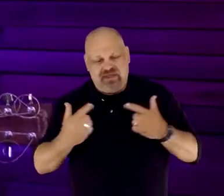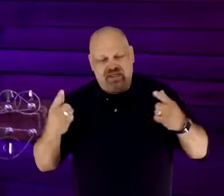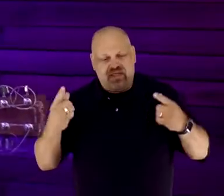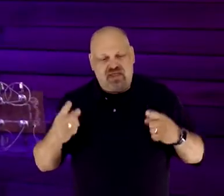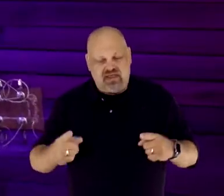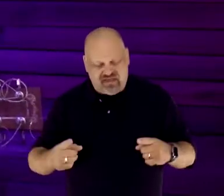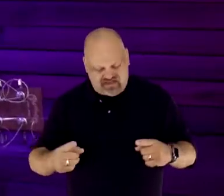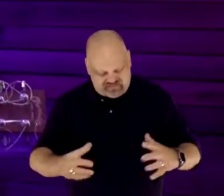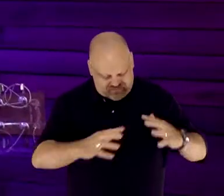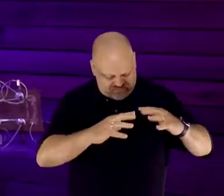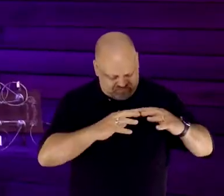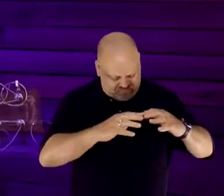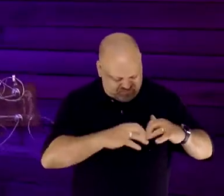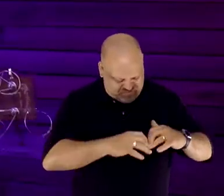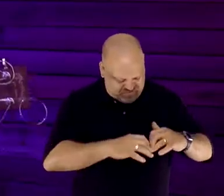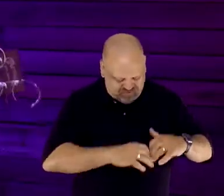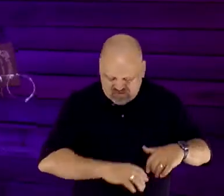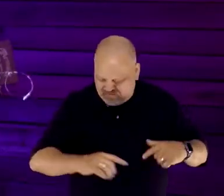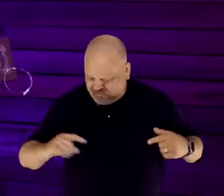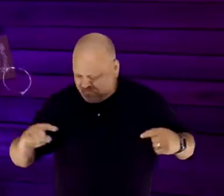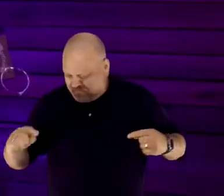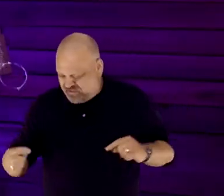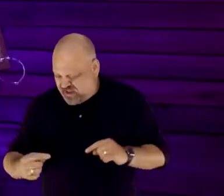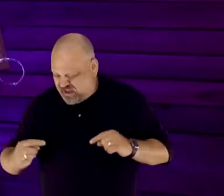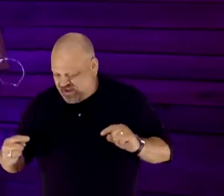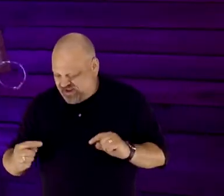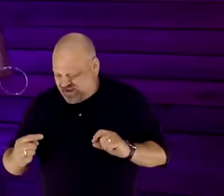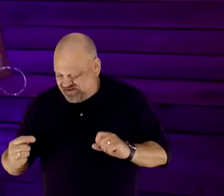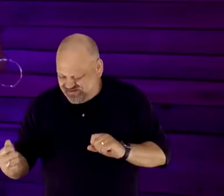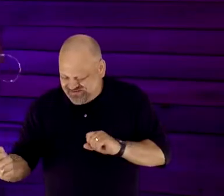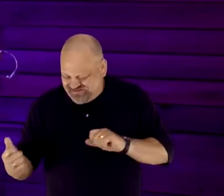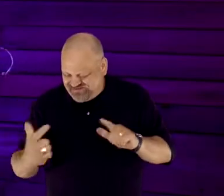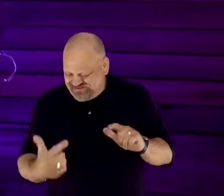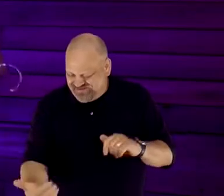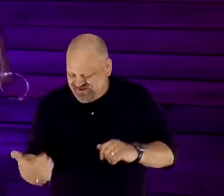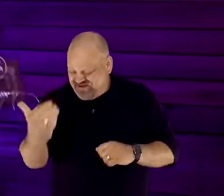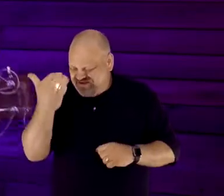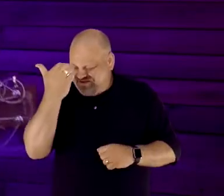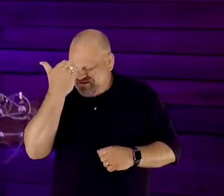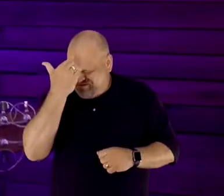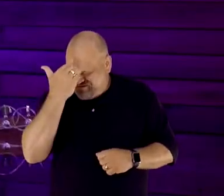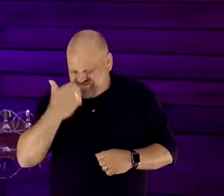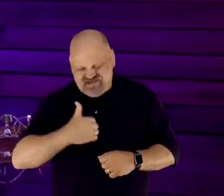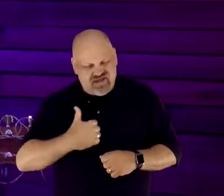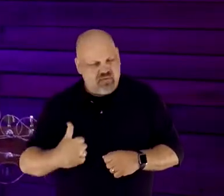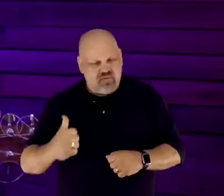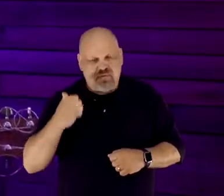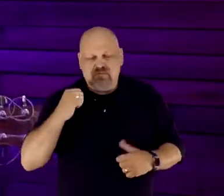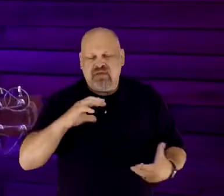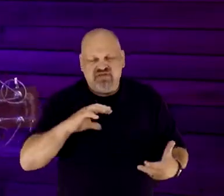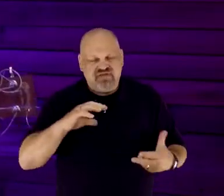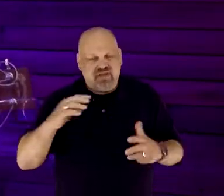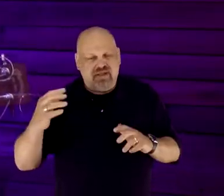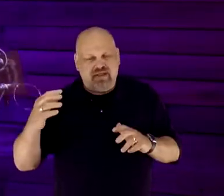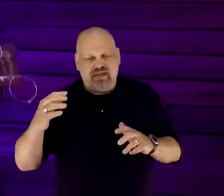when brokenness and pain is all I know, I won't